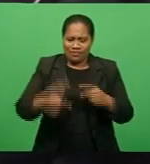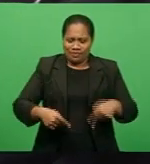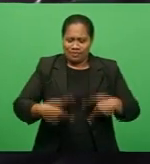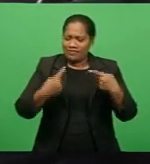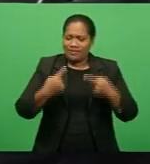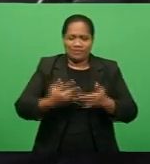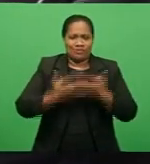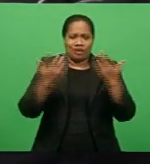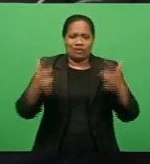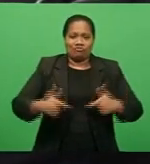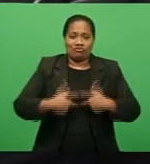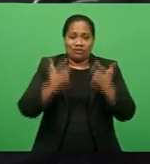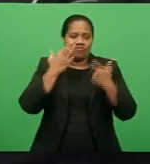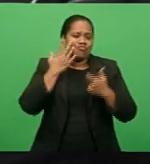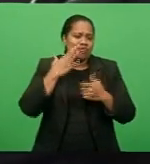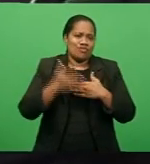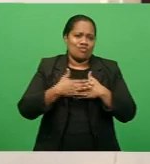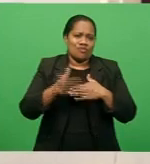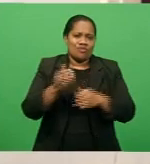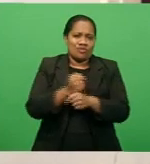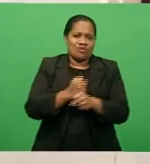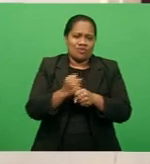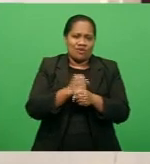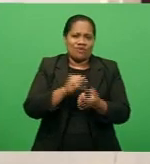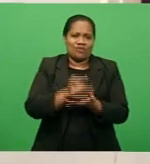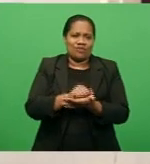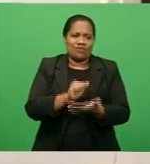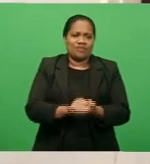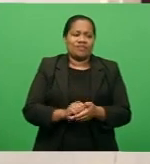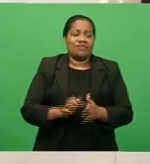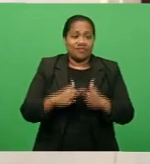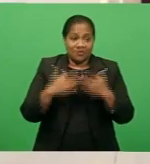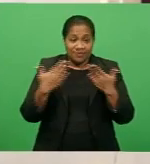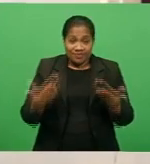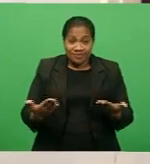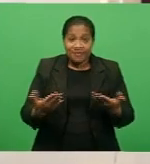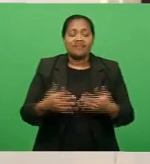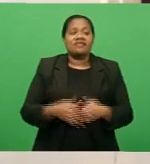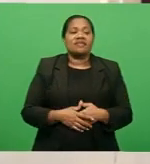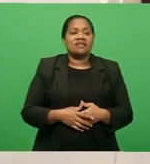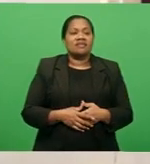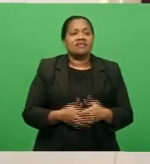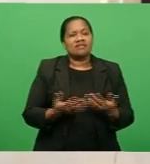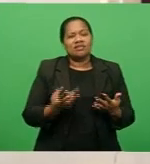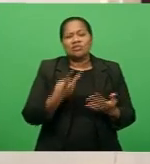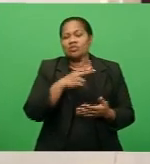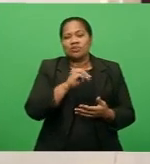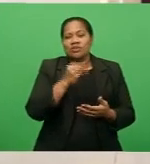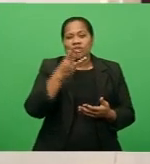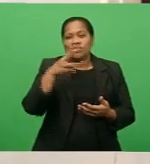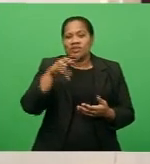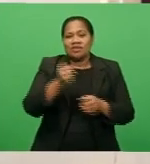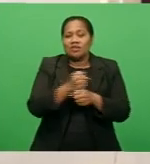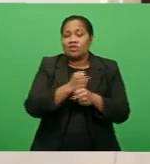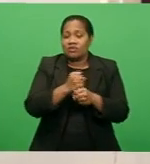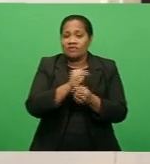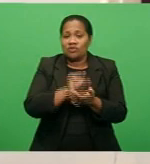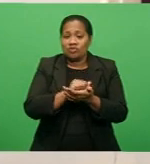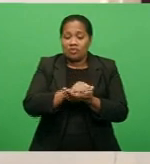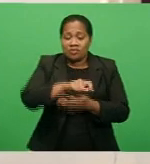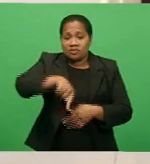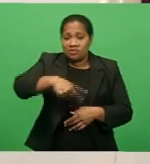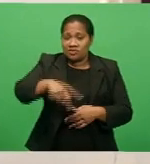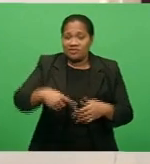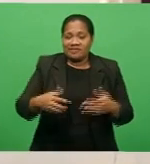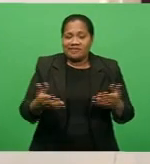challenges since opening the coffee shop. At the moment is the fact that there's 20 to 30 coffee shops in Suva alone,